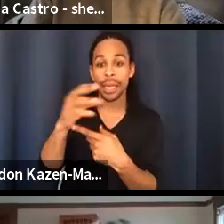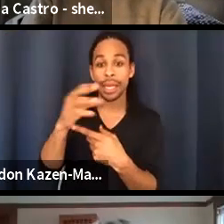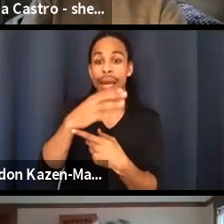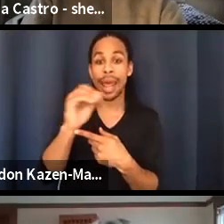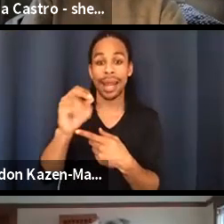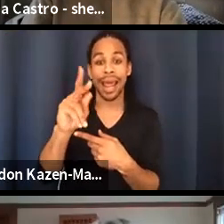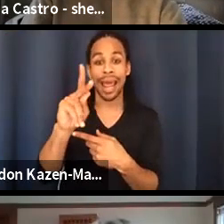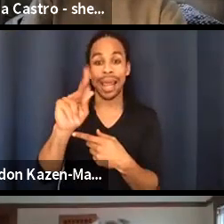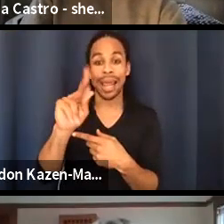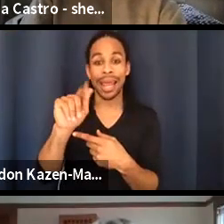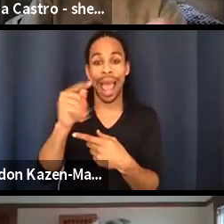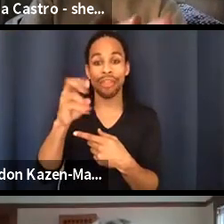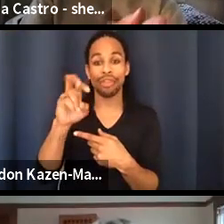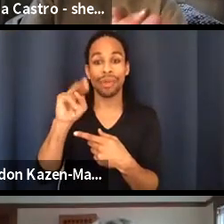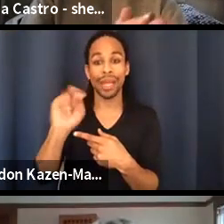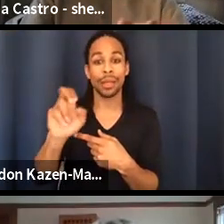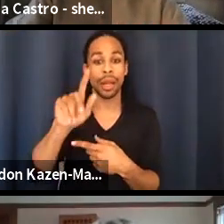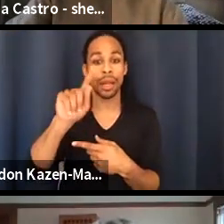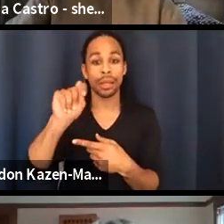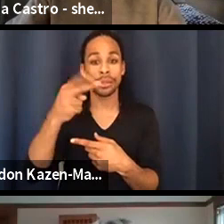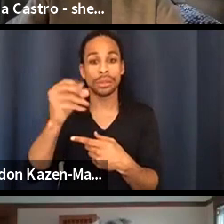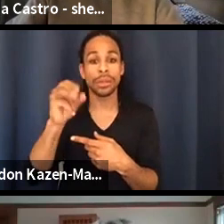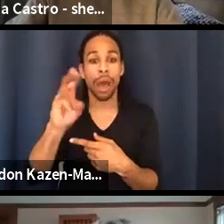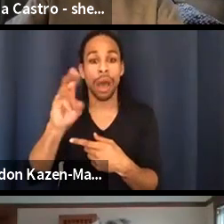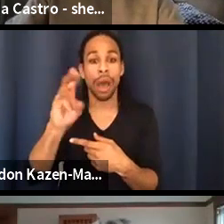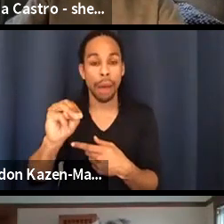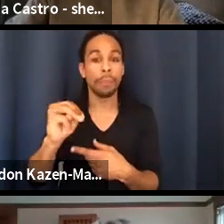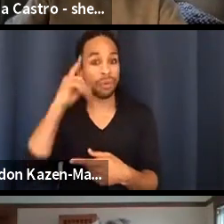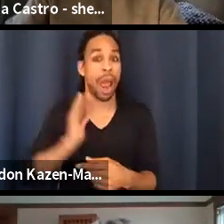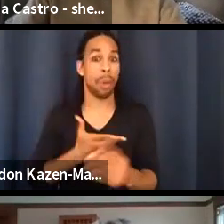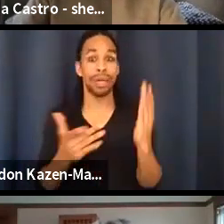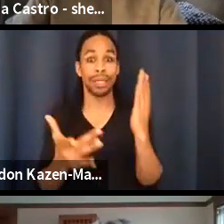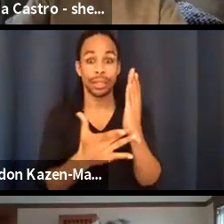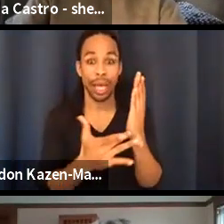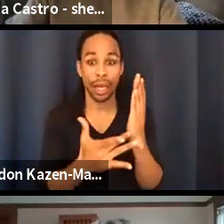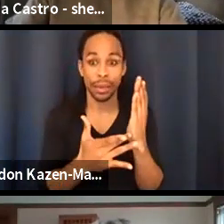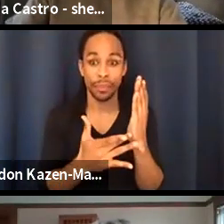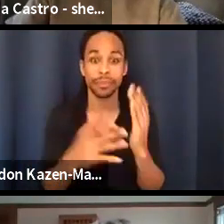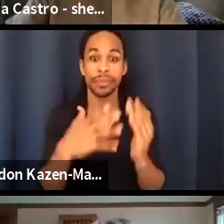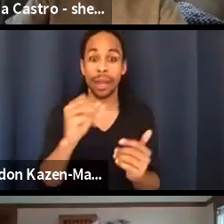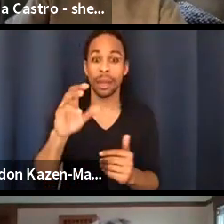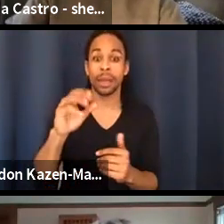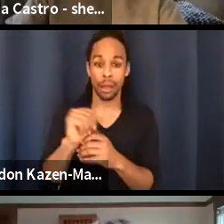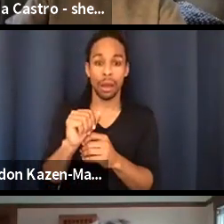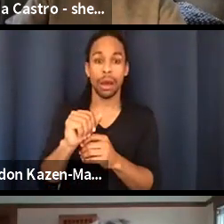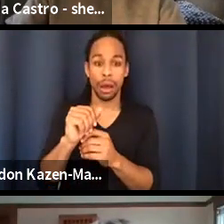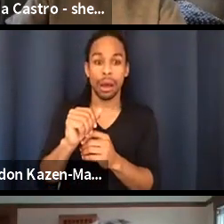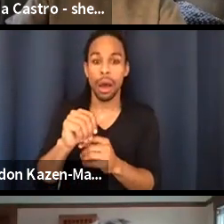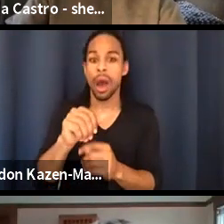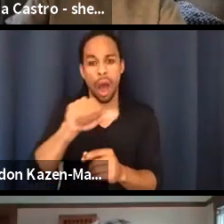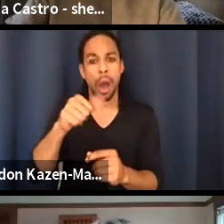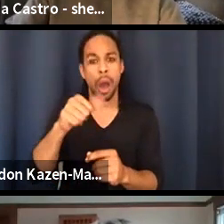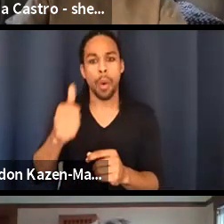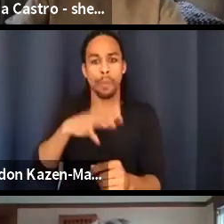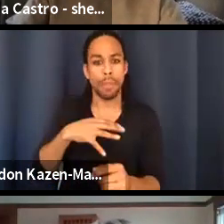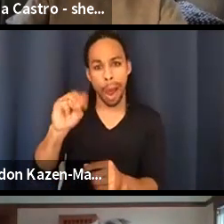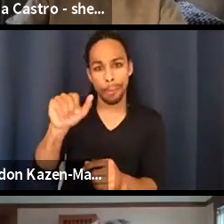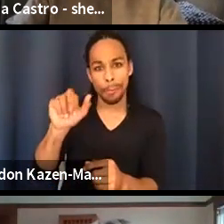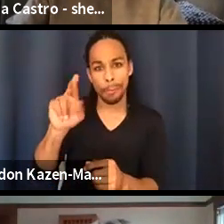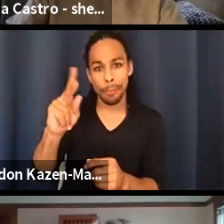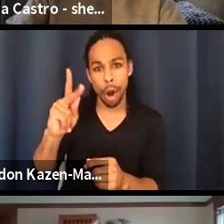is scribing tonight's conversation. Thank you, MAP Fund and NPN Arts, who, once we began